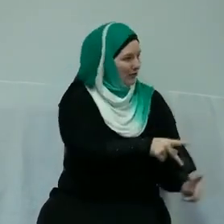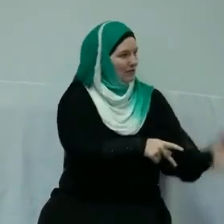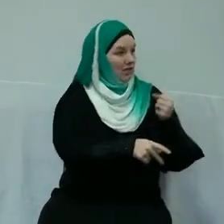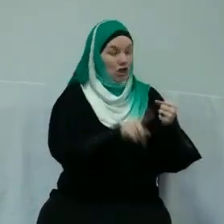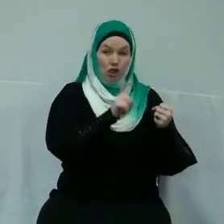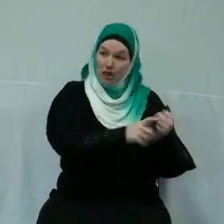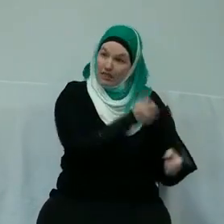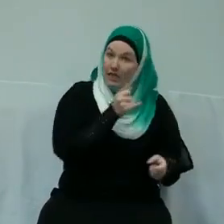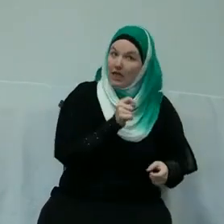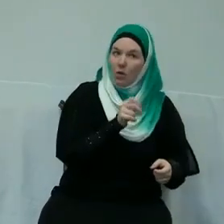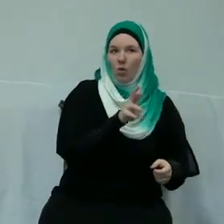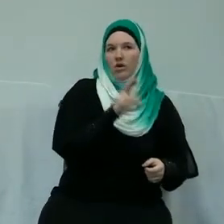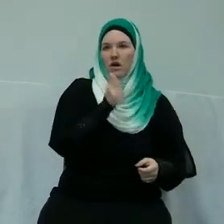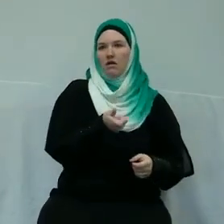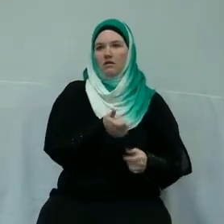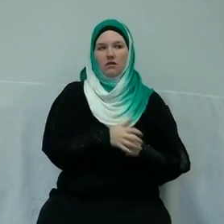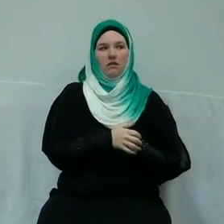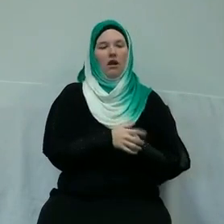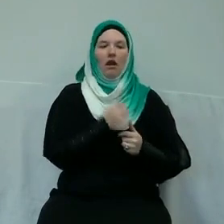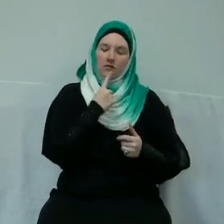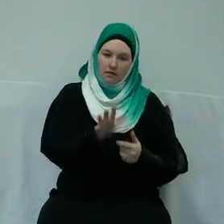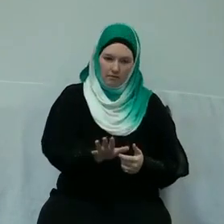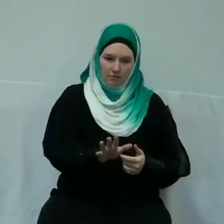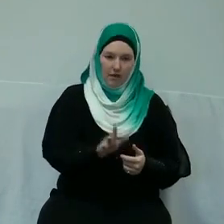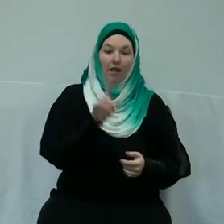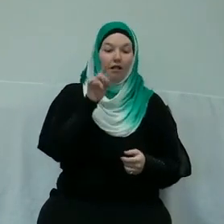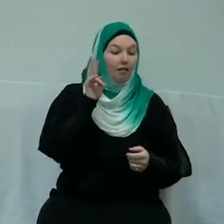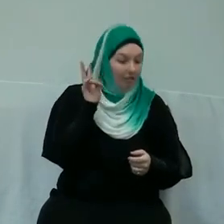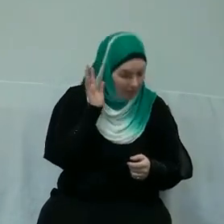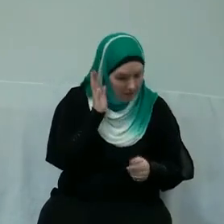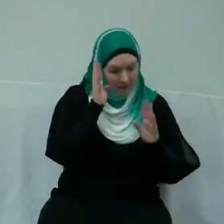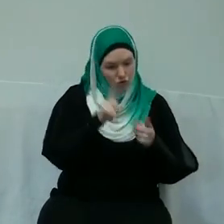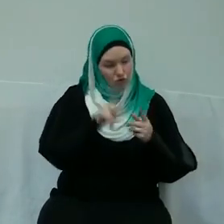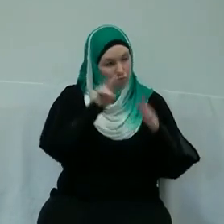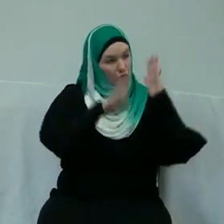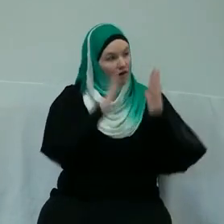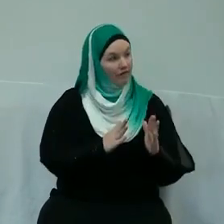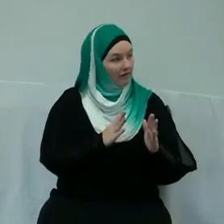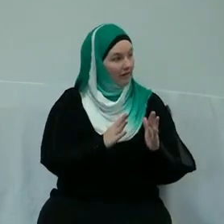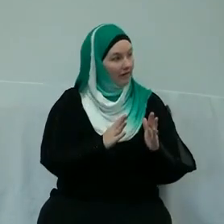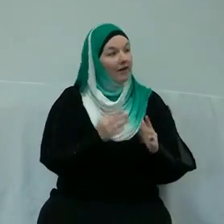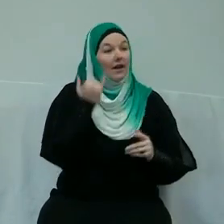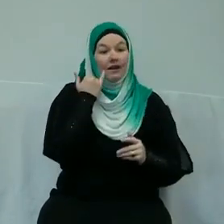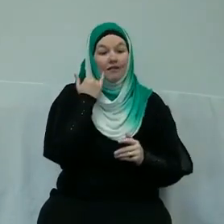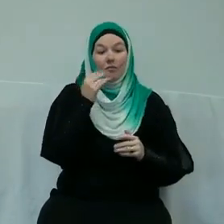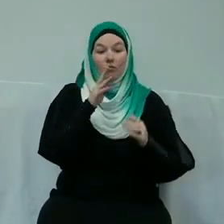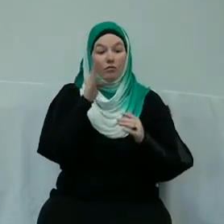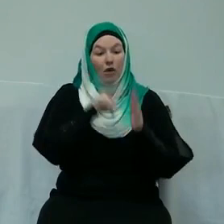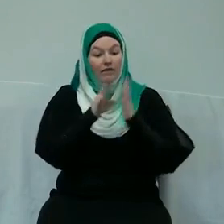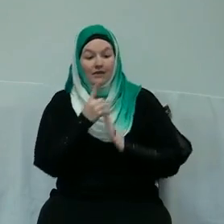I take it or should I not? And I tell them, listen to the Prophet. He says, if it is not yours, don't take